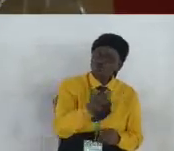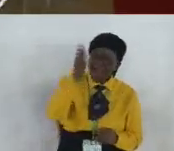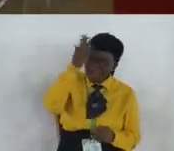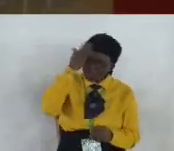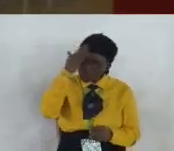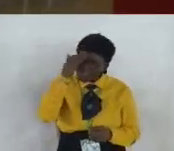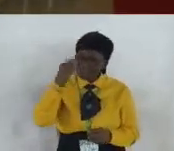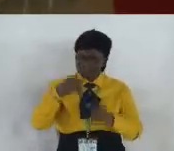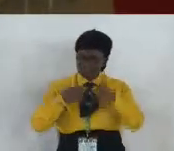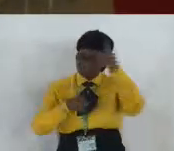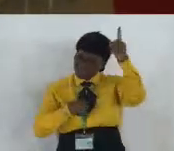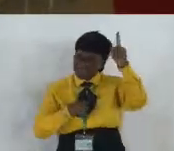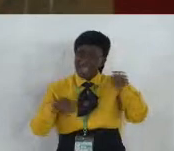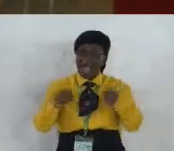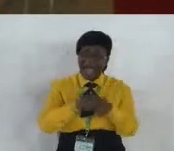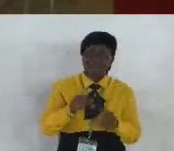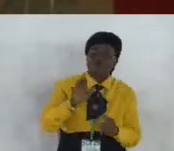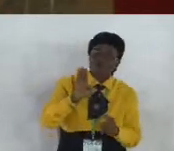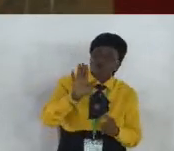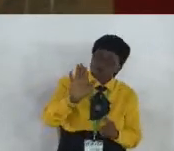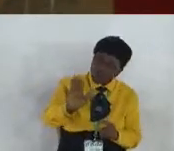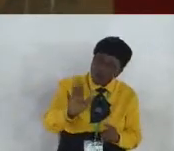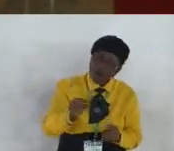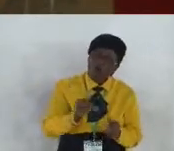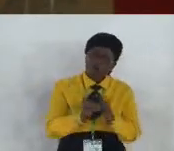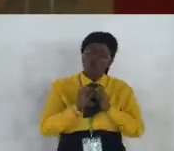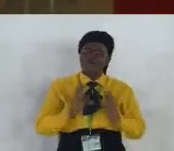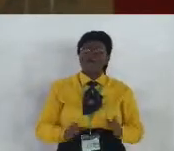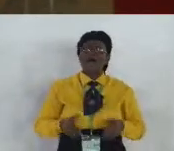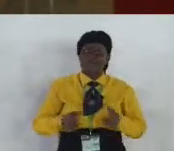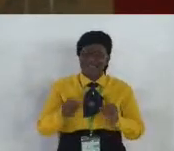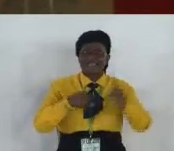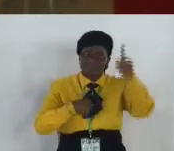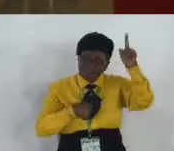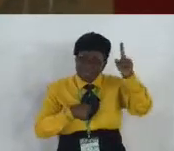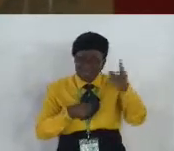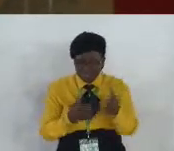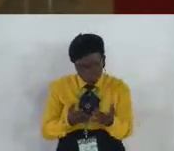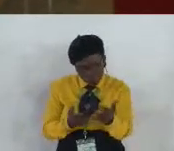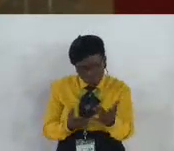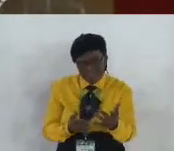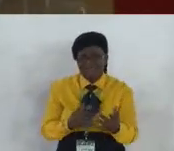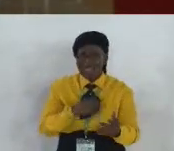owner, let me wait and see who will tamper with you.